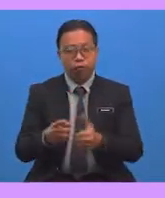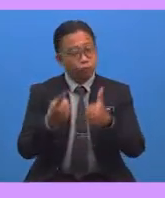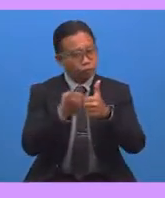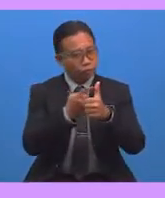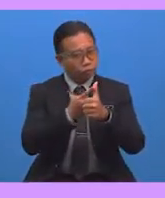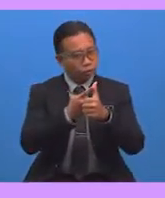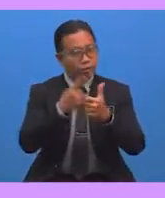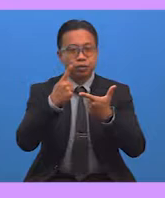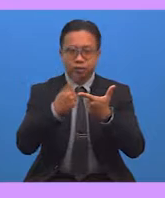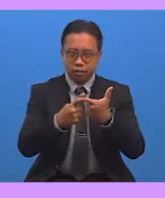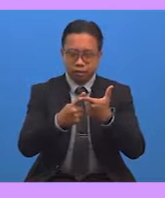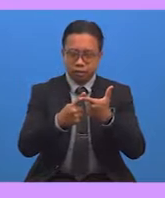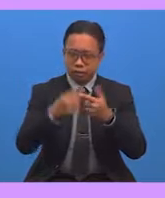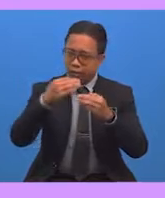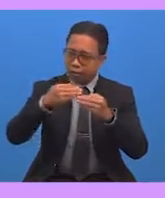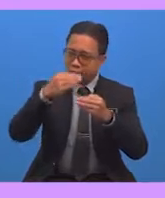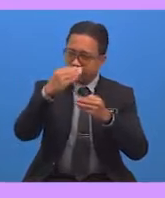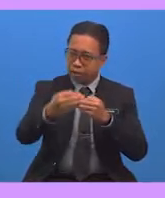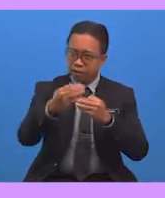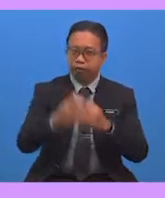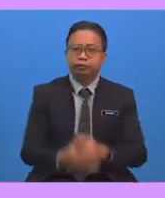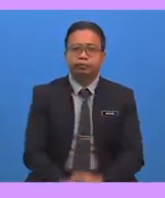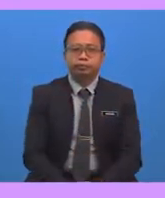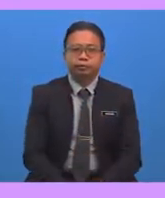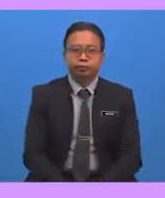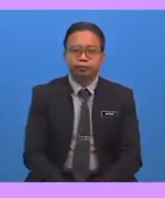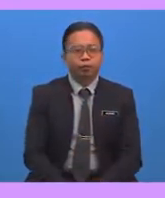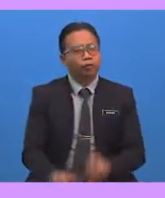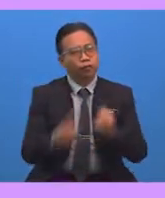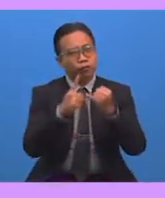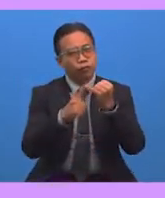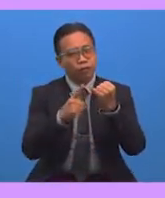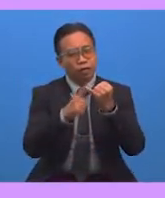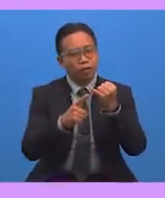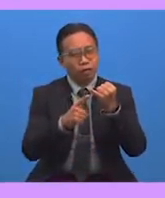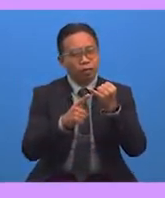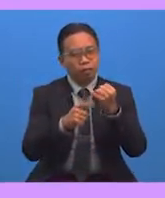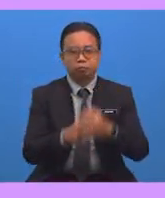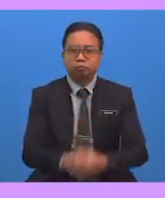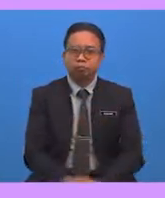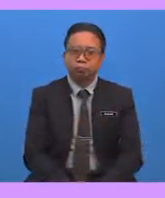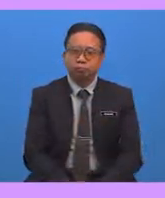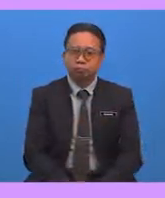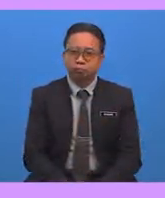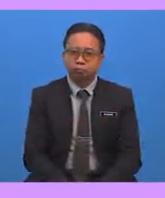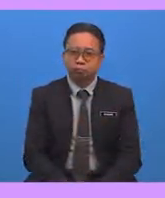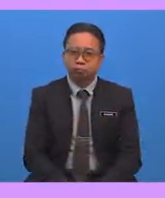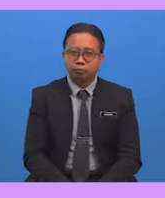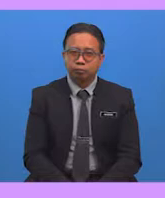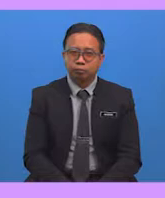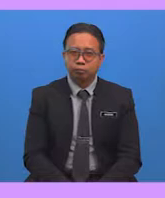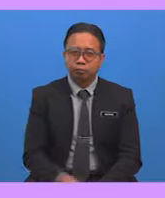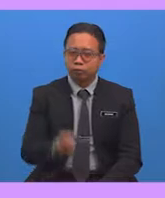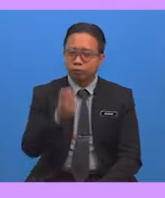secondly, next ... finally or lastly ...